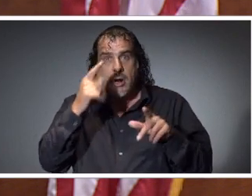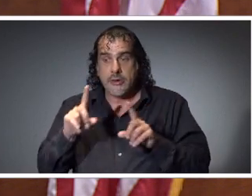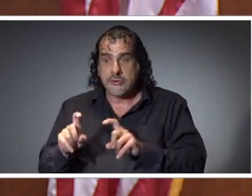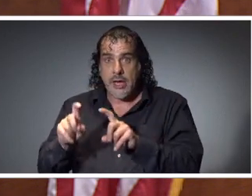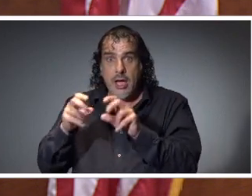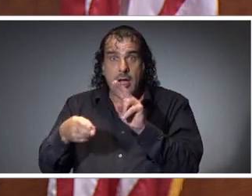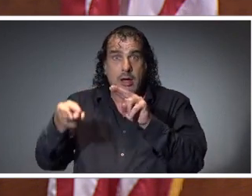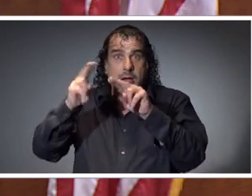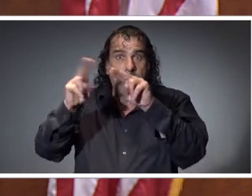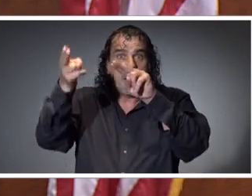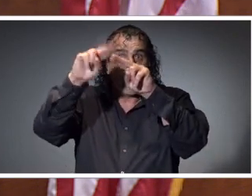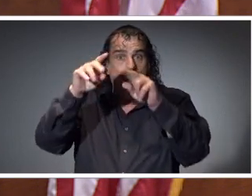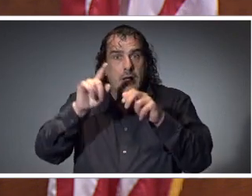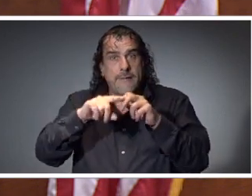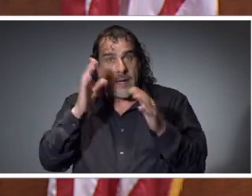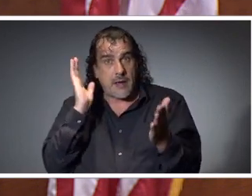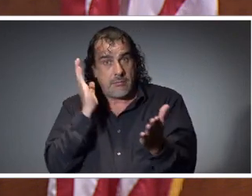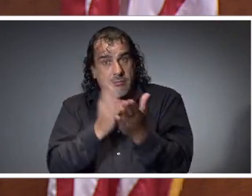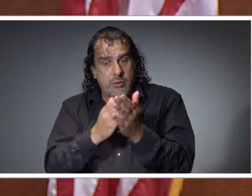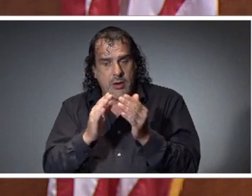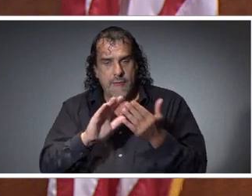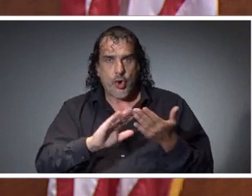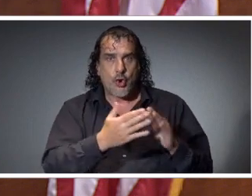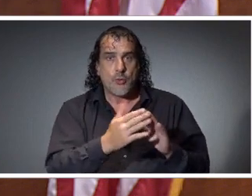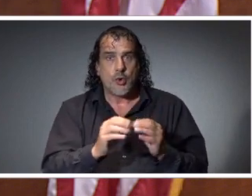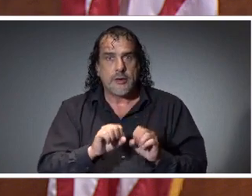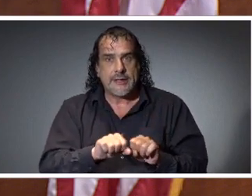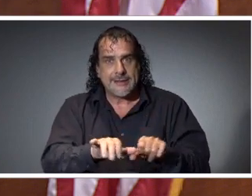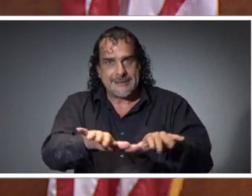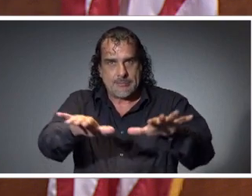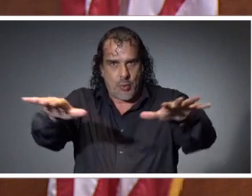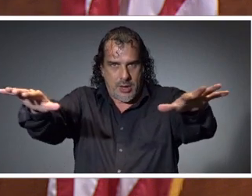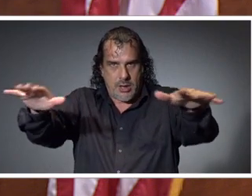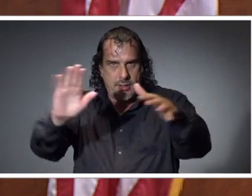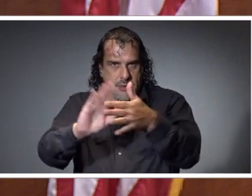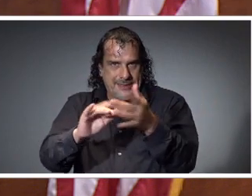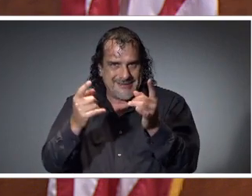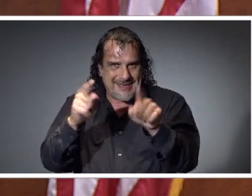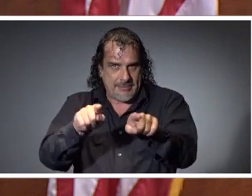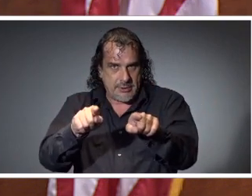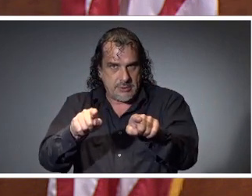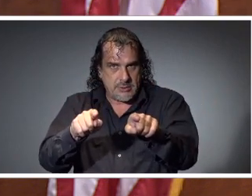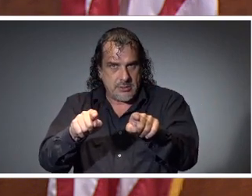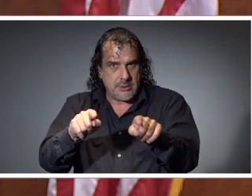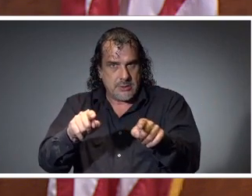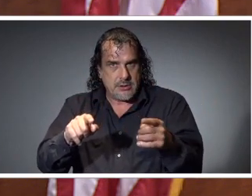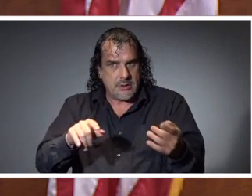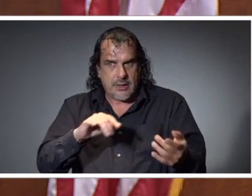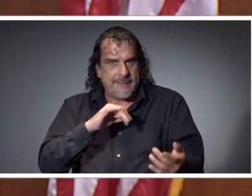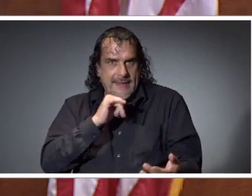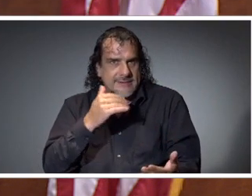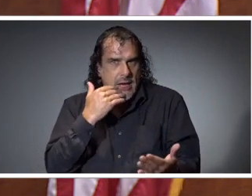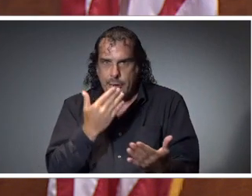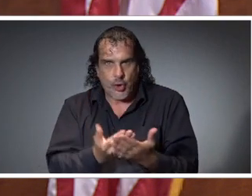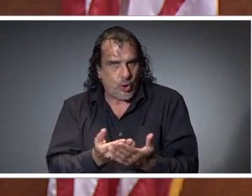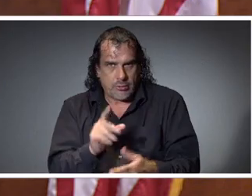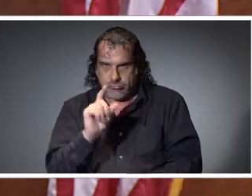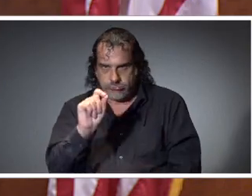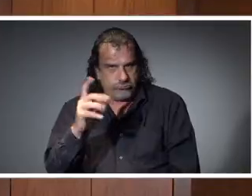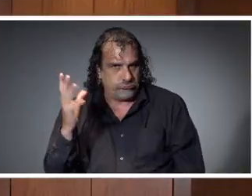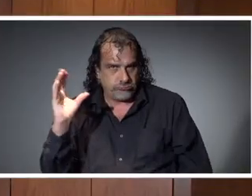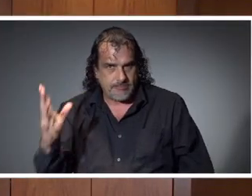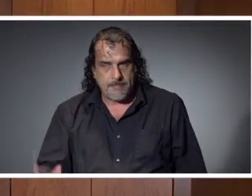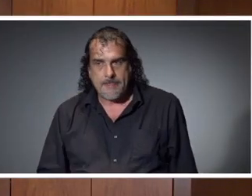is more of an indicator of community spread that is occurring, and that's certainly not a positive development.